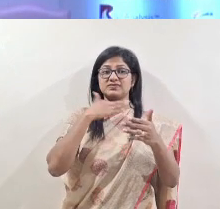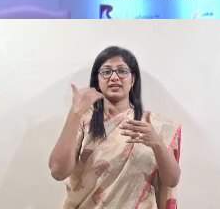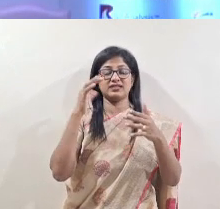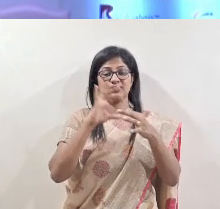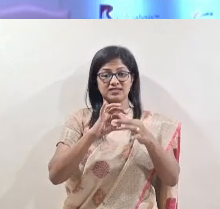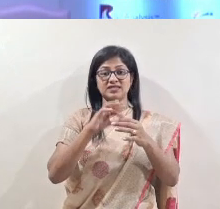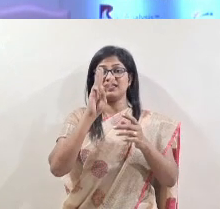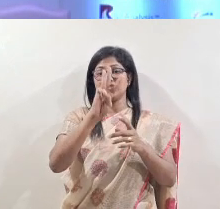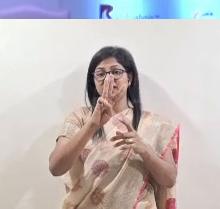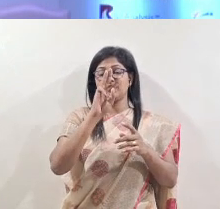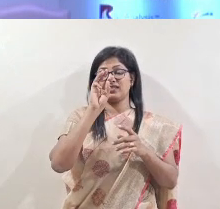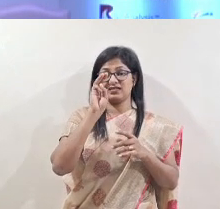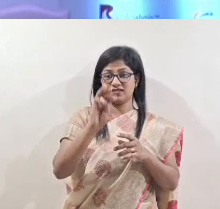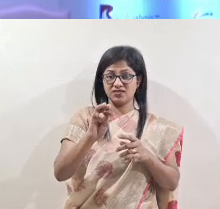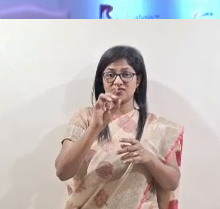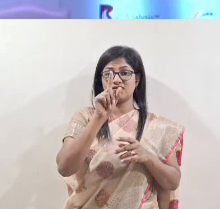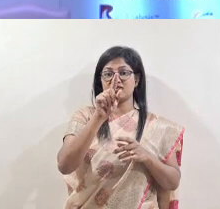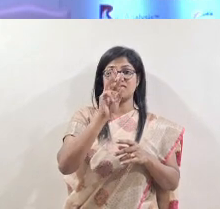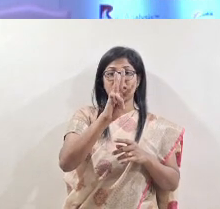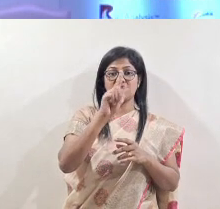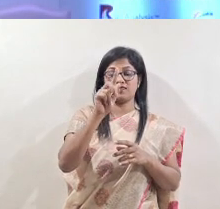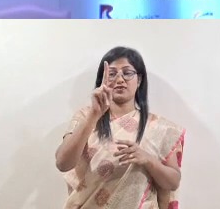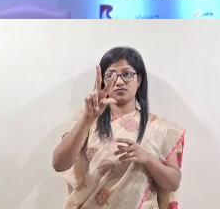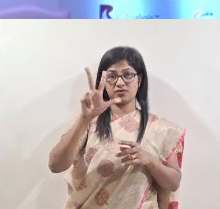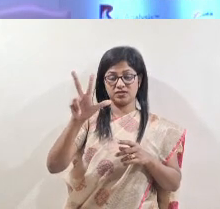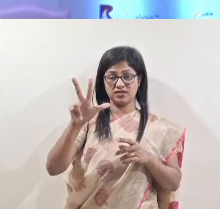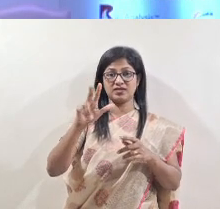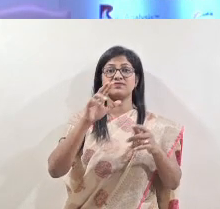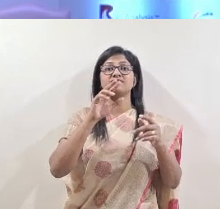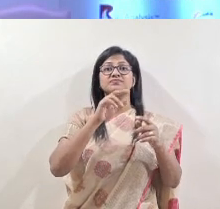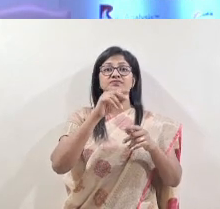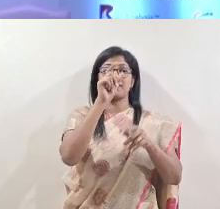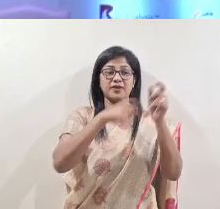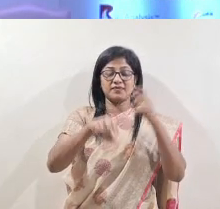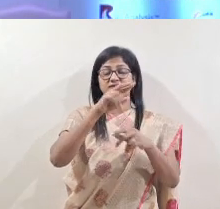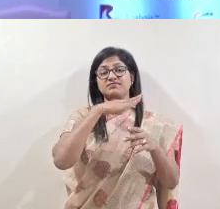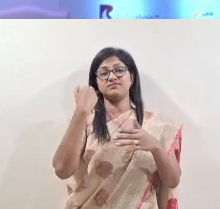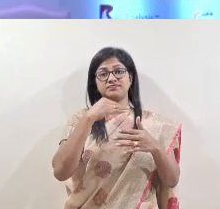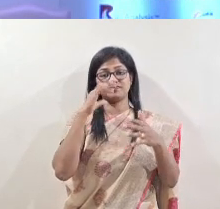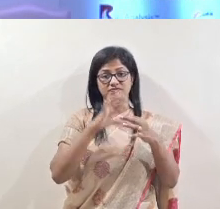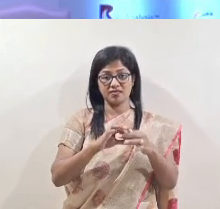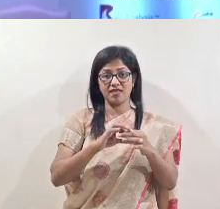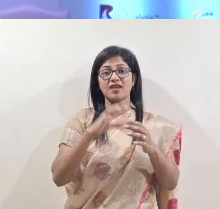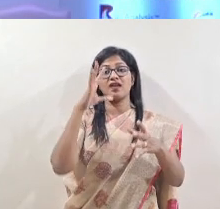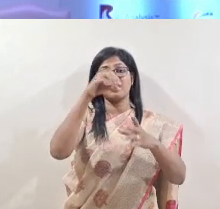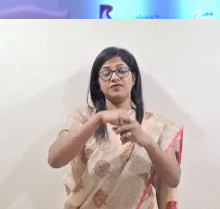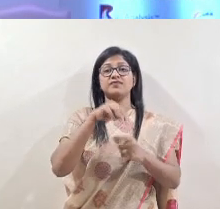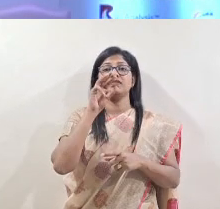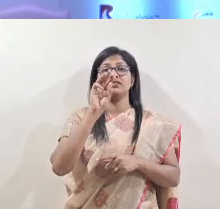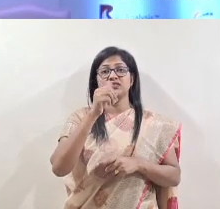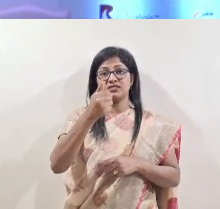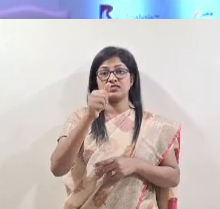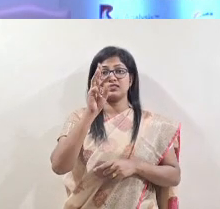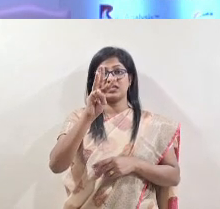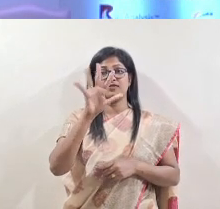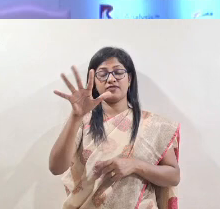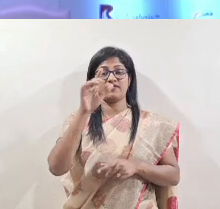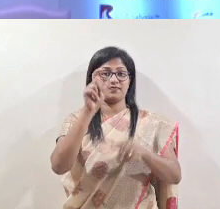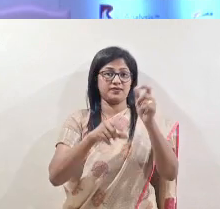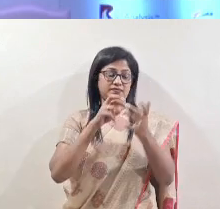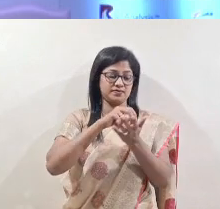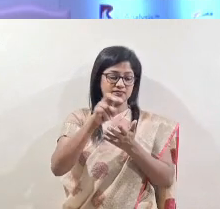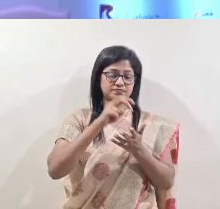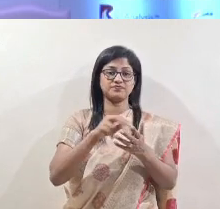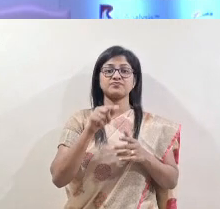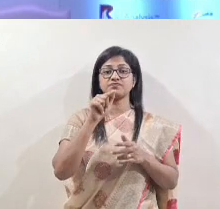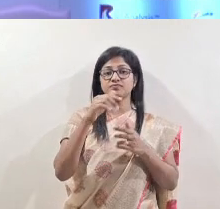and involving 635 pedestrians. So these were the data which we collected through the